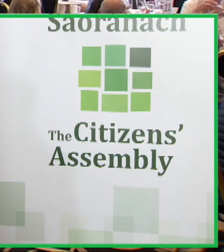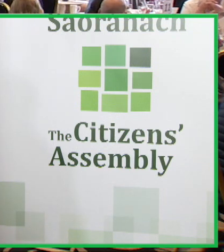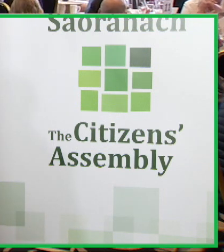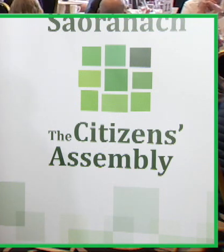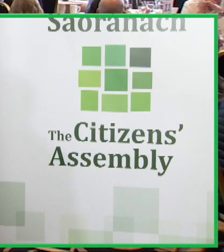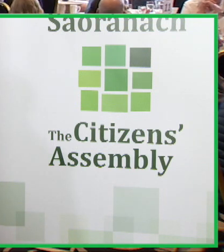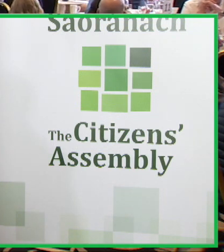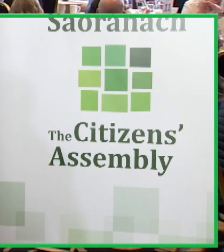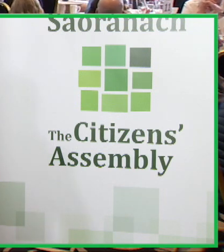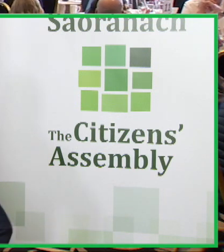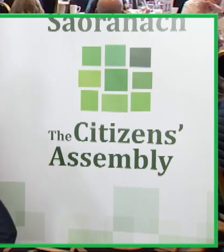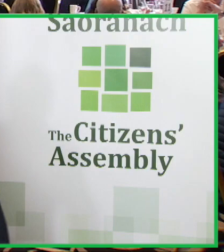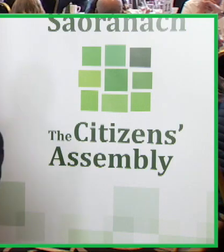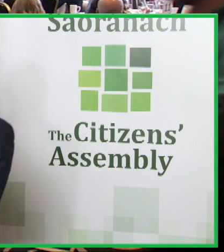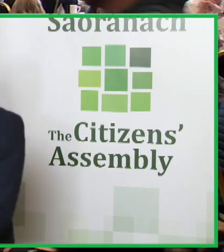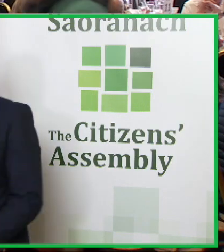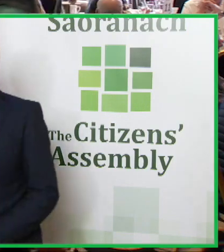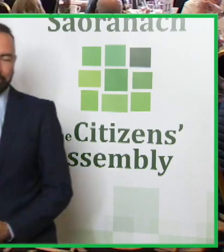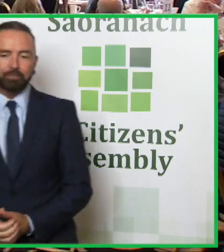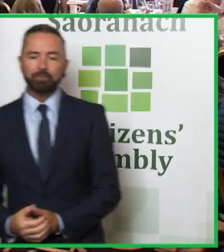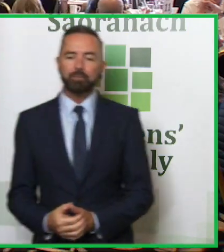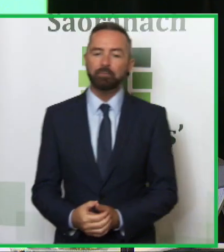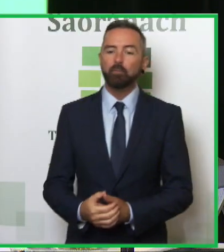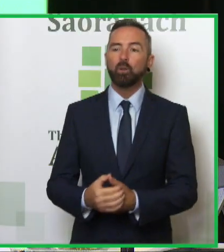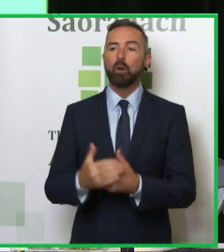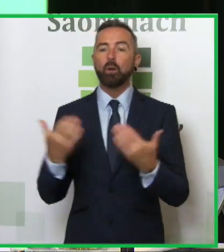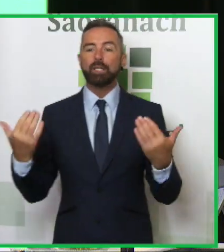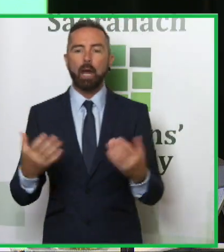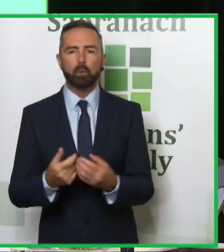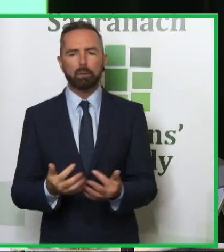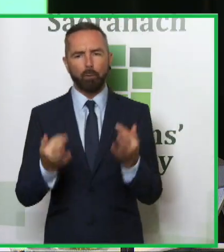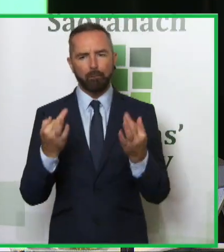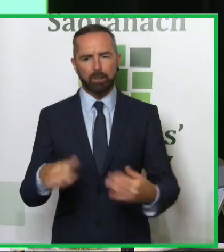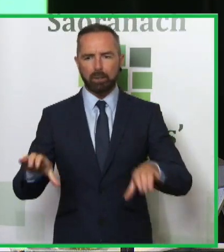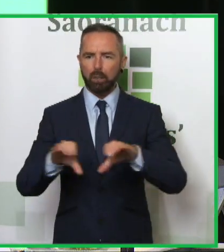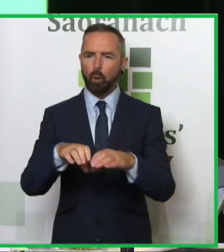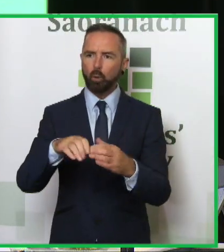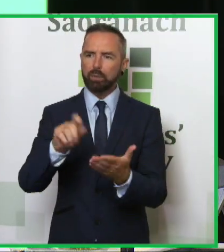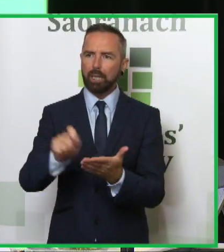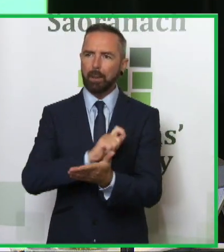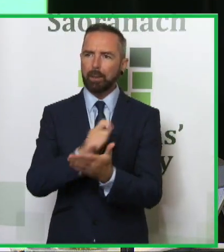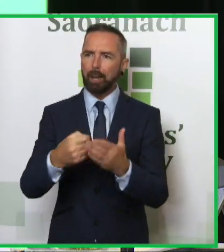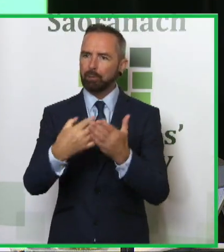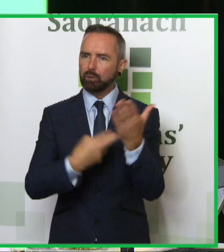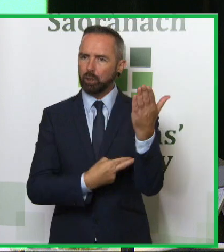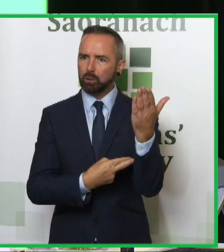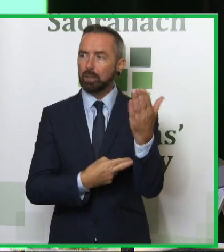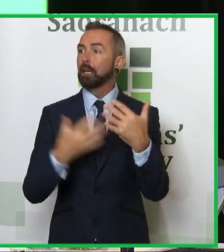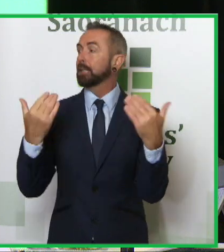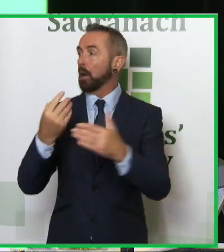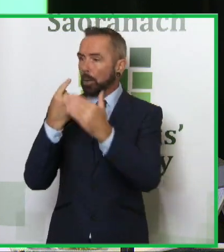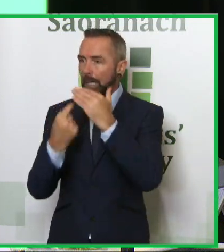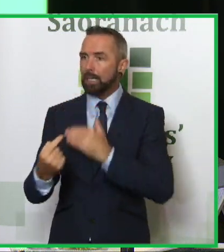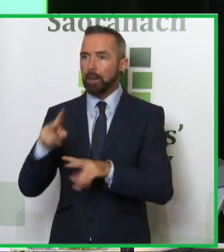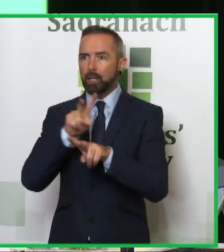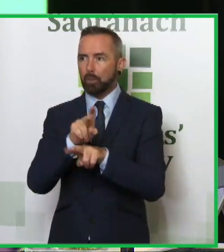Okay, we're now officially closing that ballot result, and the independent, fantastic